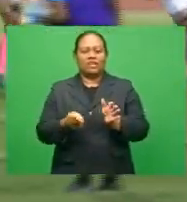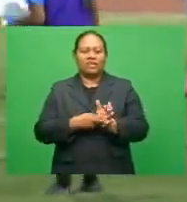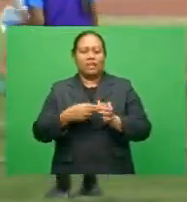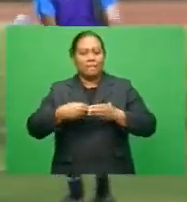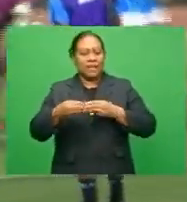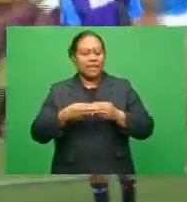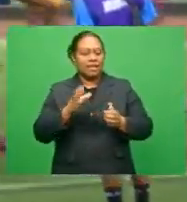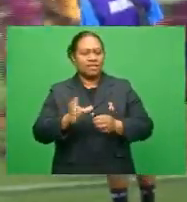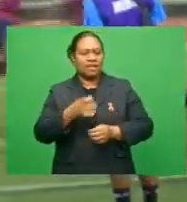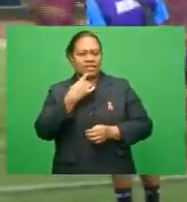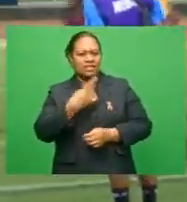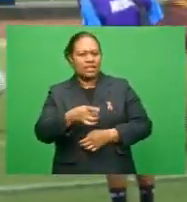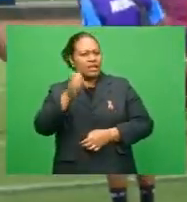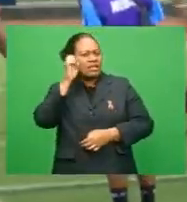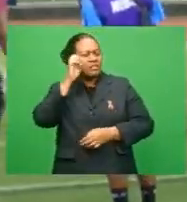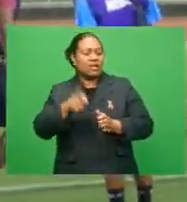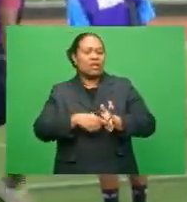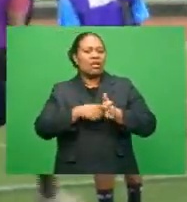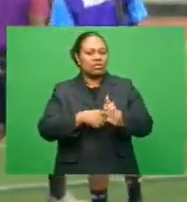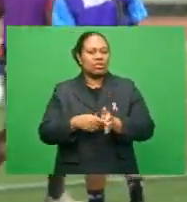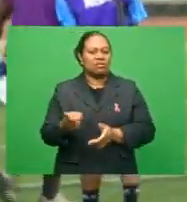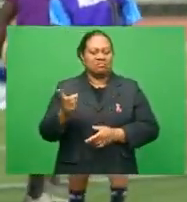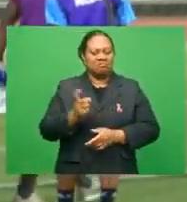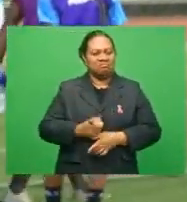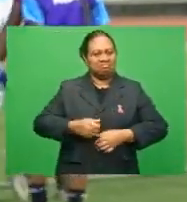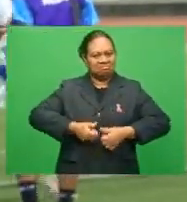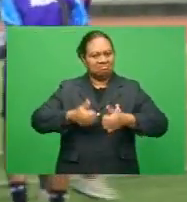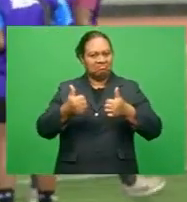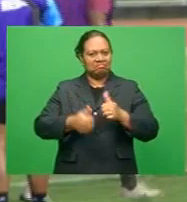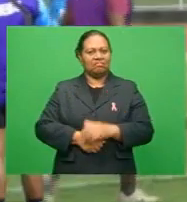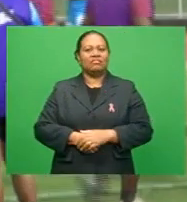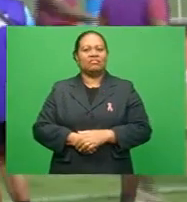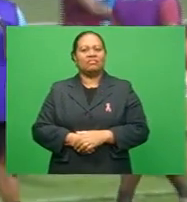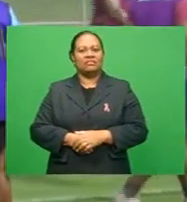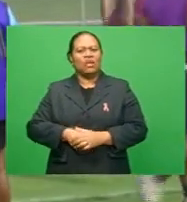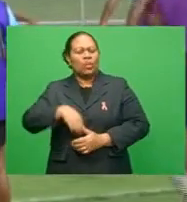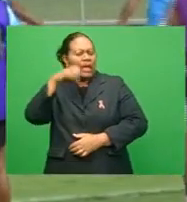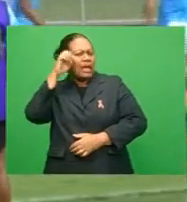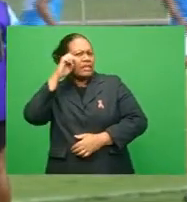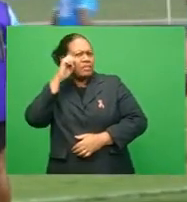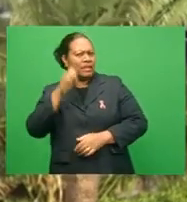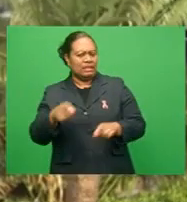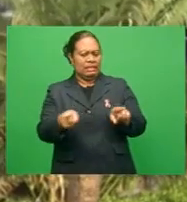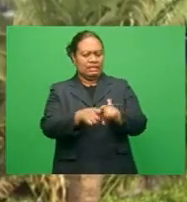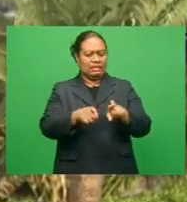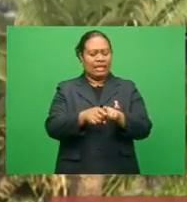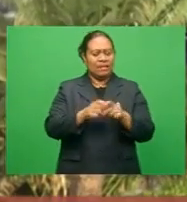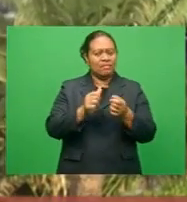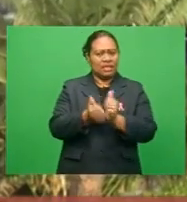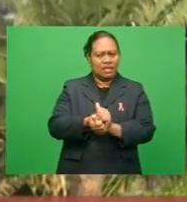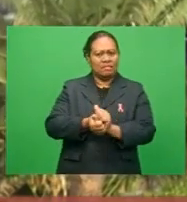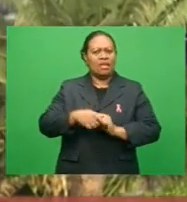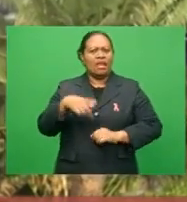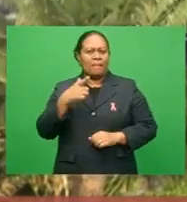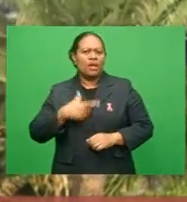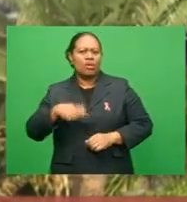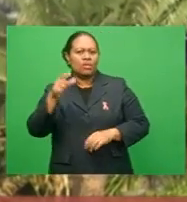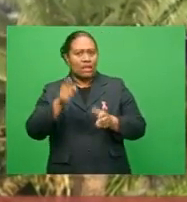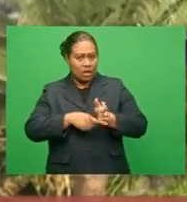Tuifangalele says they expected Lautoka to come out firing. We were expecting this kind of game with Lautoka. We know that Lautoka is coming in